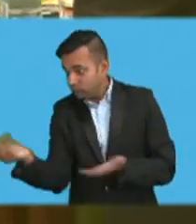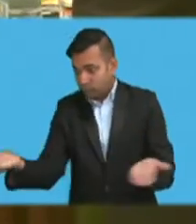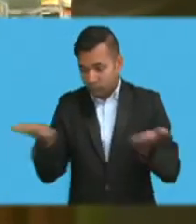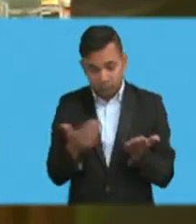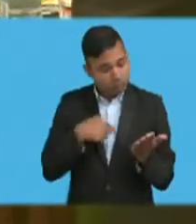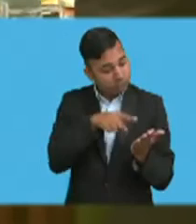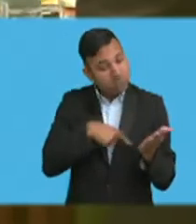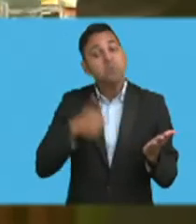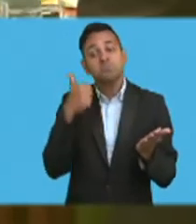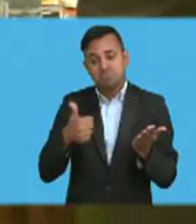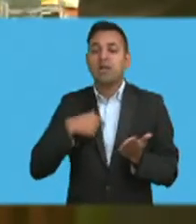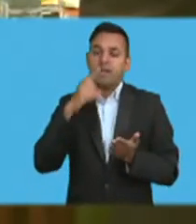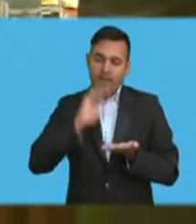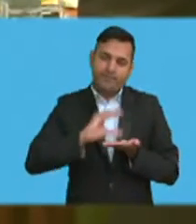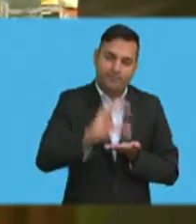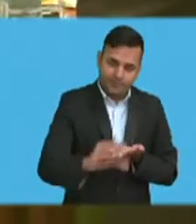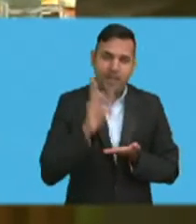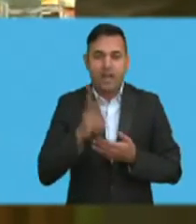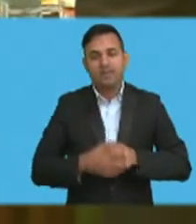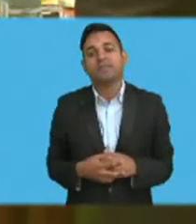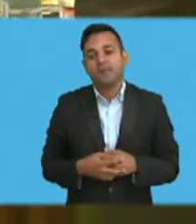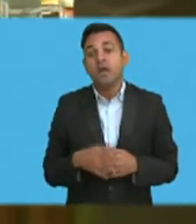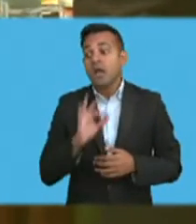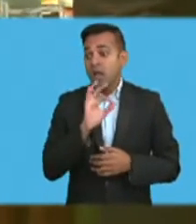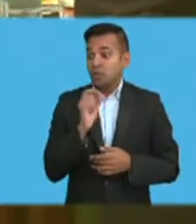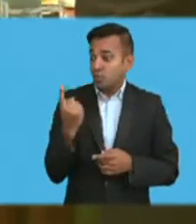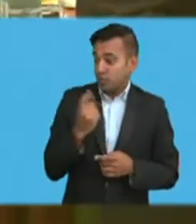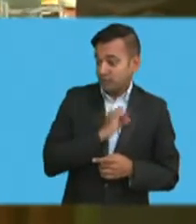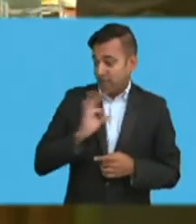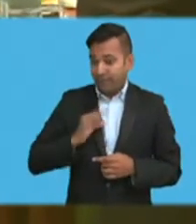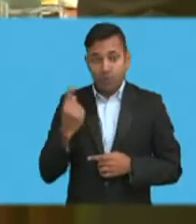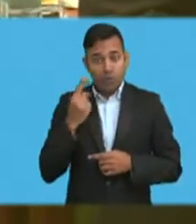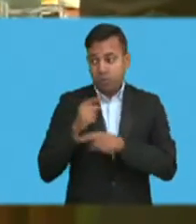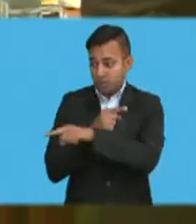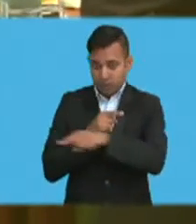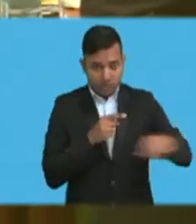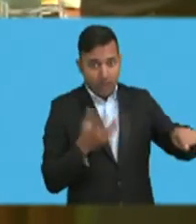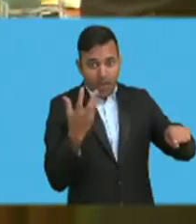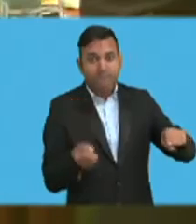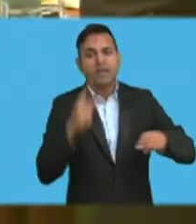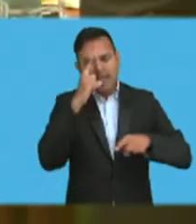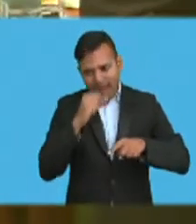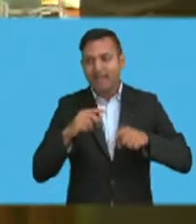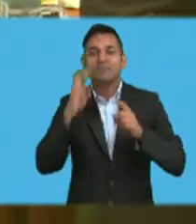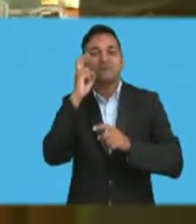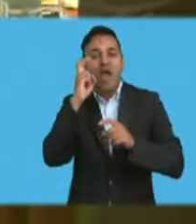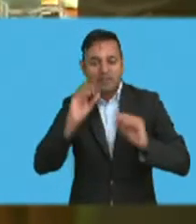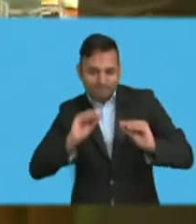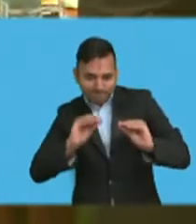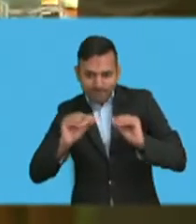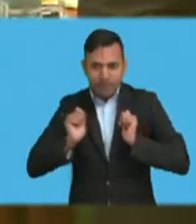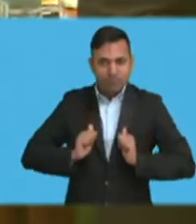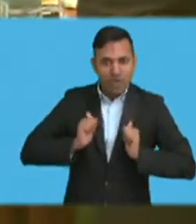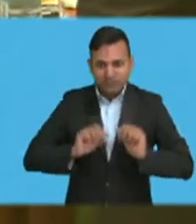and ensuring that all the paperwork are in place, Madam Speaker. Now, Madam Speaker, the following town councils